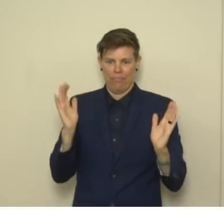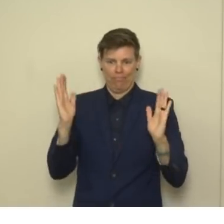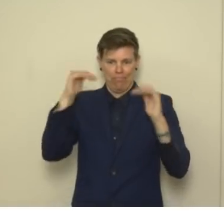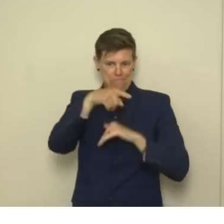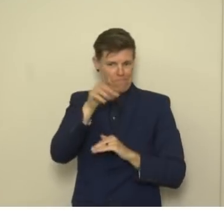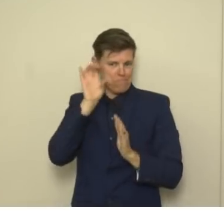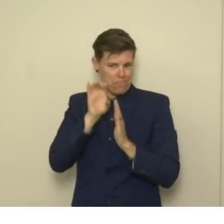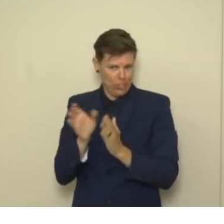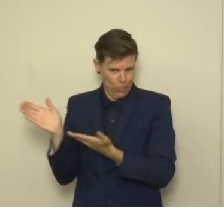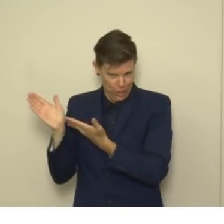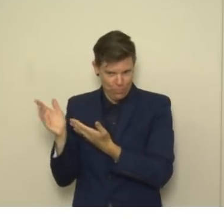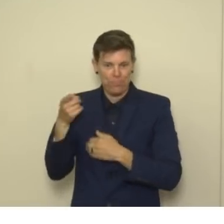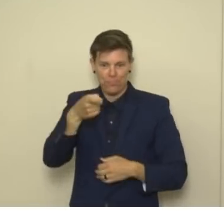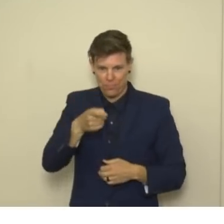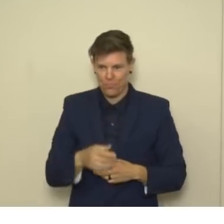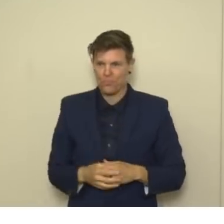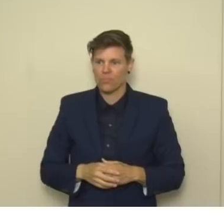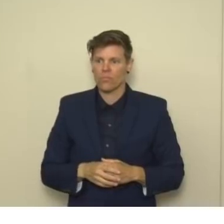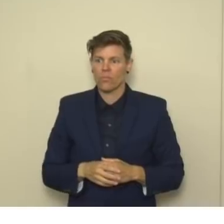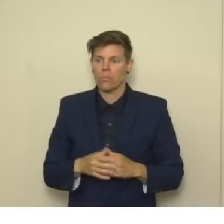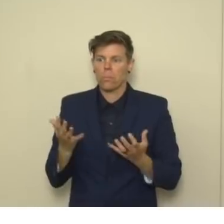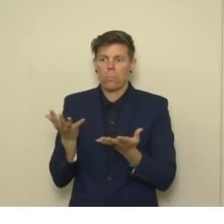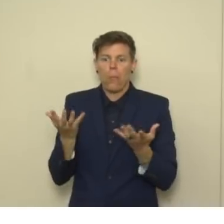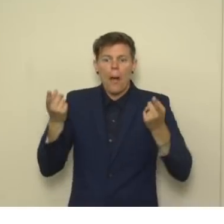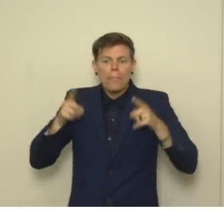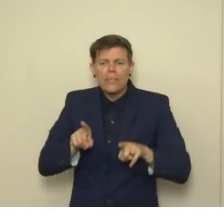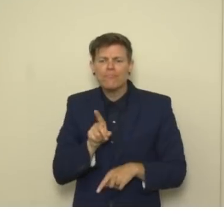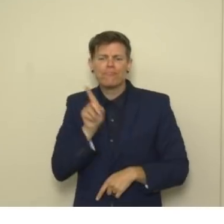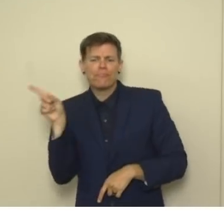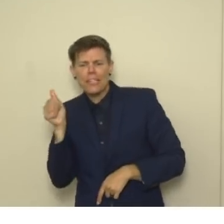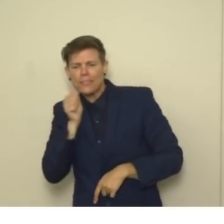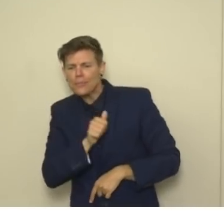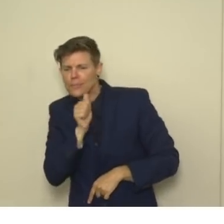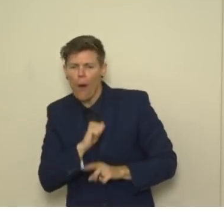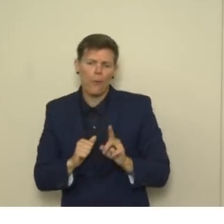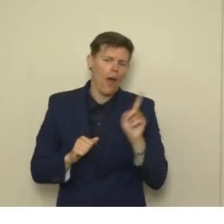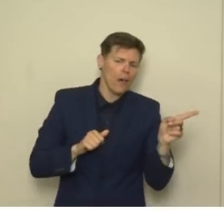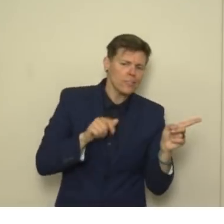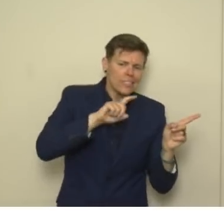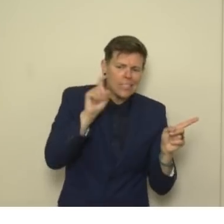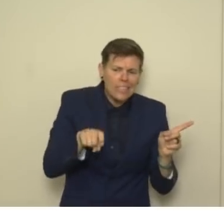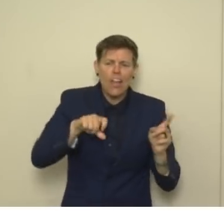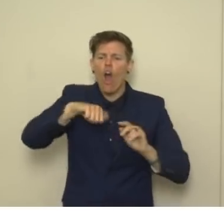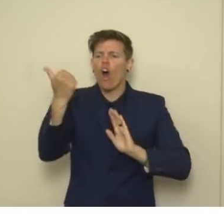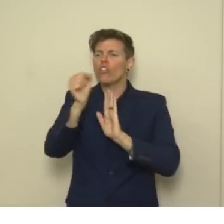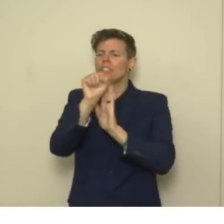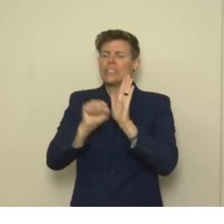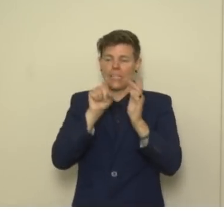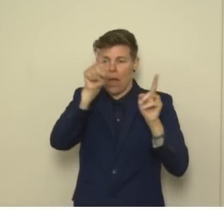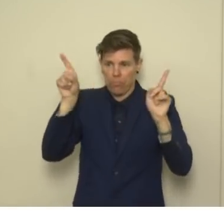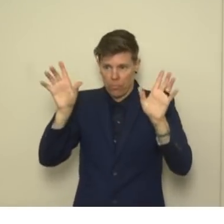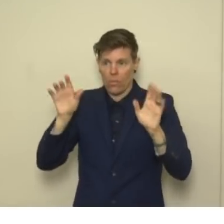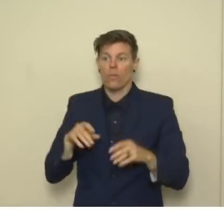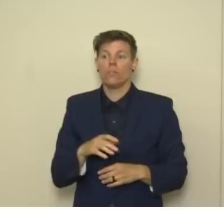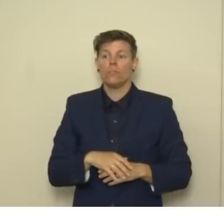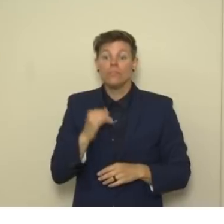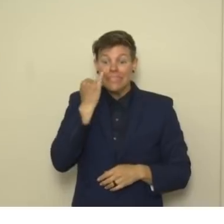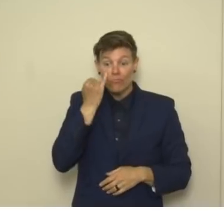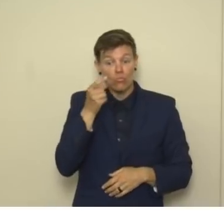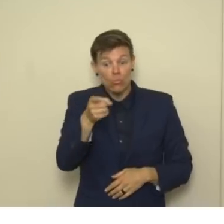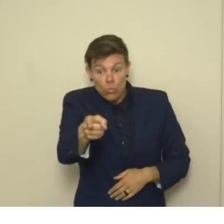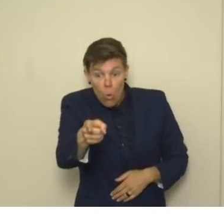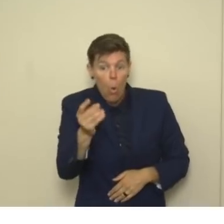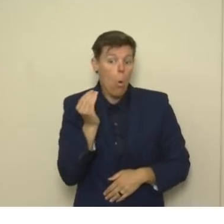this, but what's true in Arizona is true in every other state. And basically, if you're in your own state and you're tested and